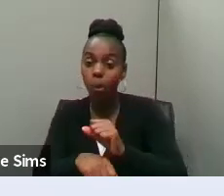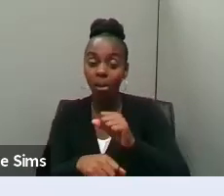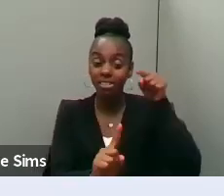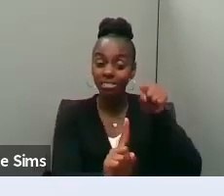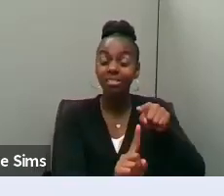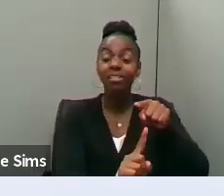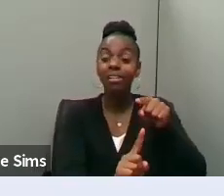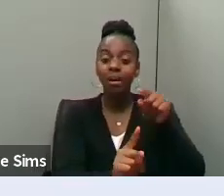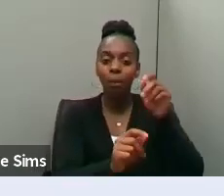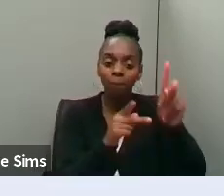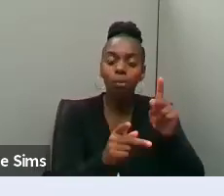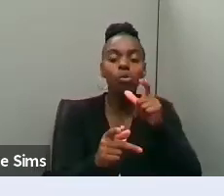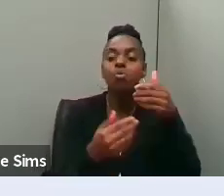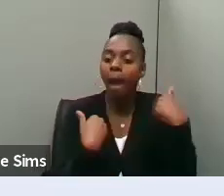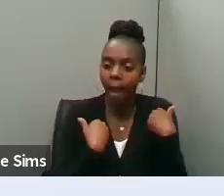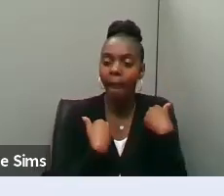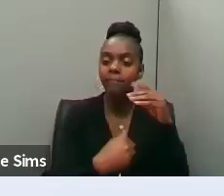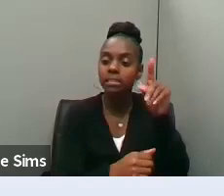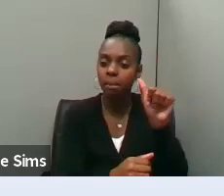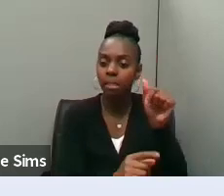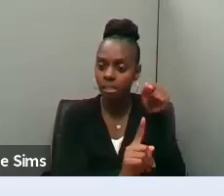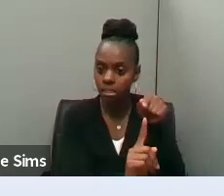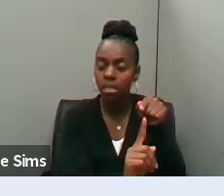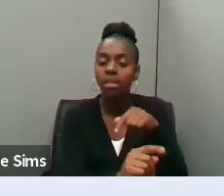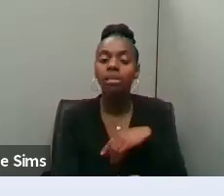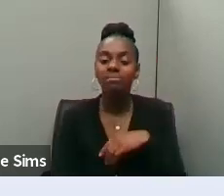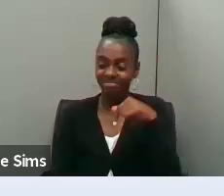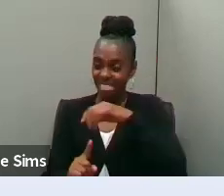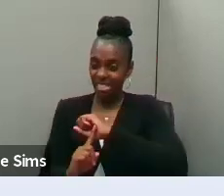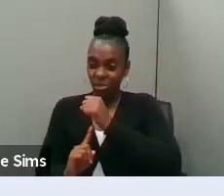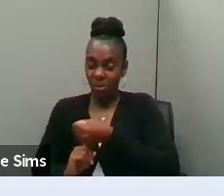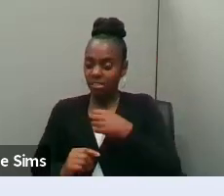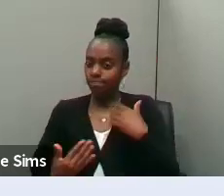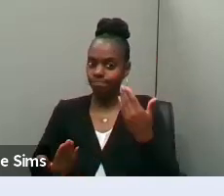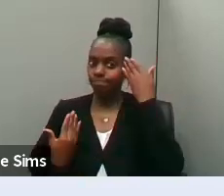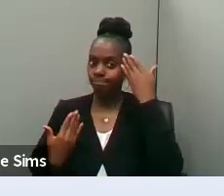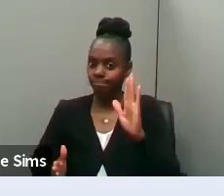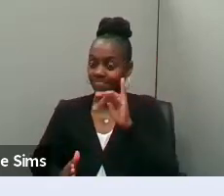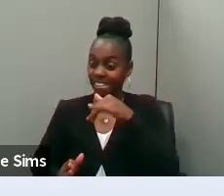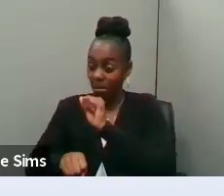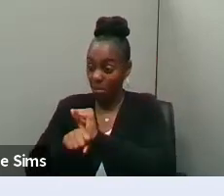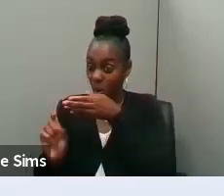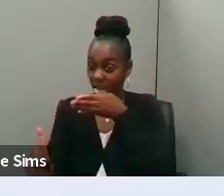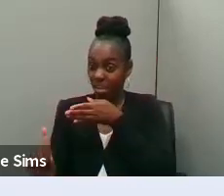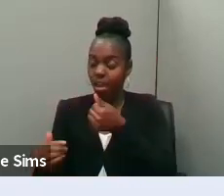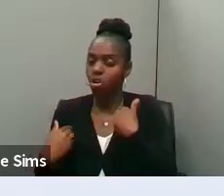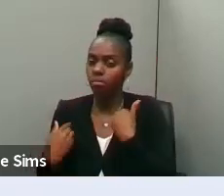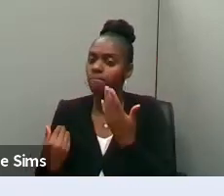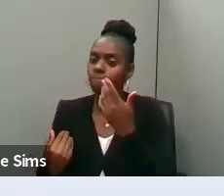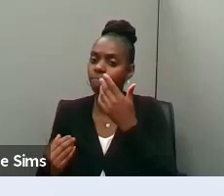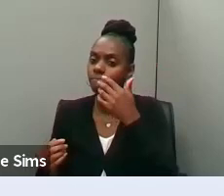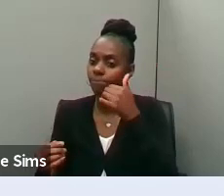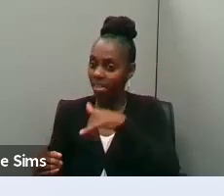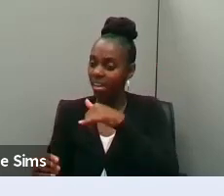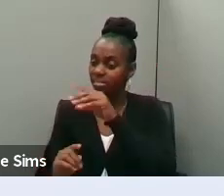disabilities. So in this situation, we don't know that the employee herself has a disability,